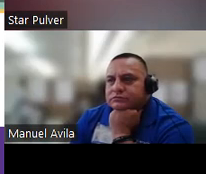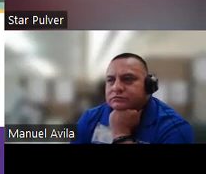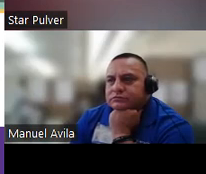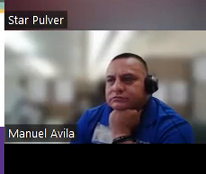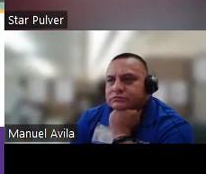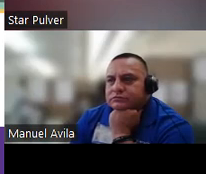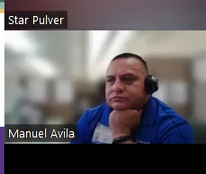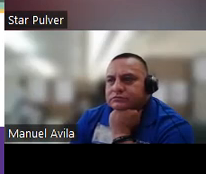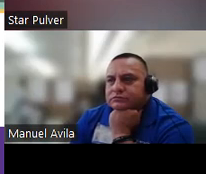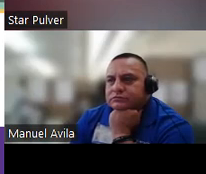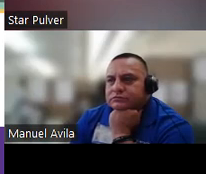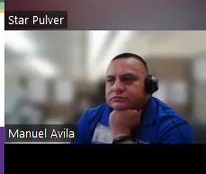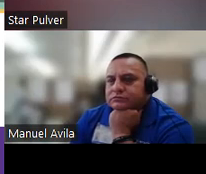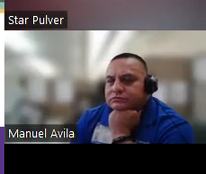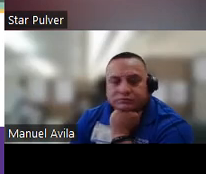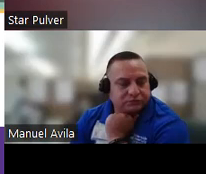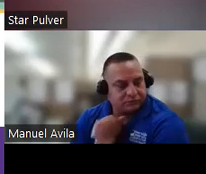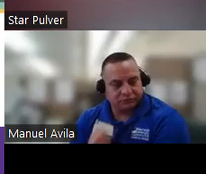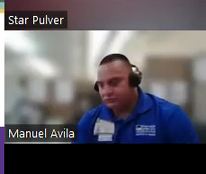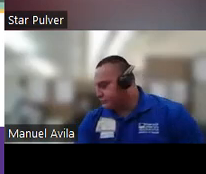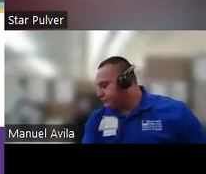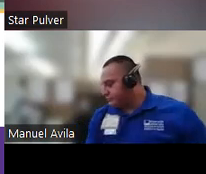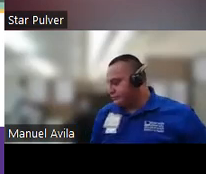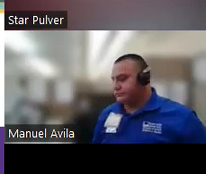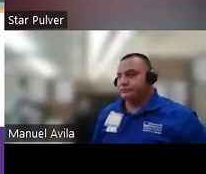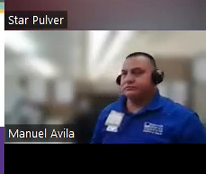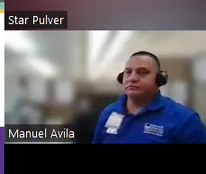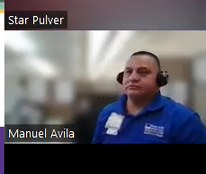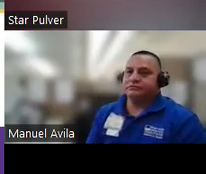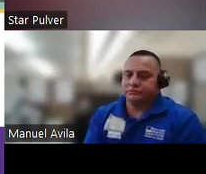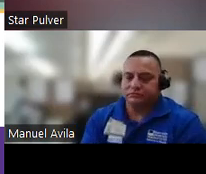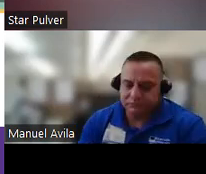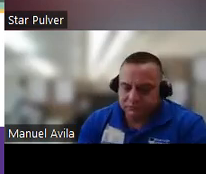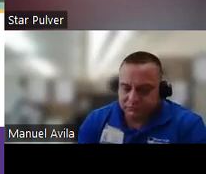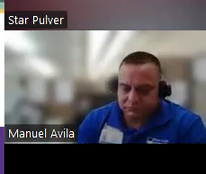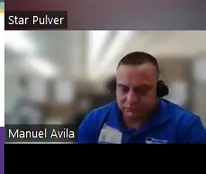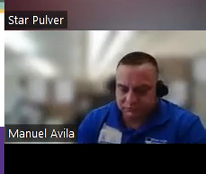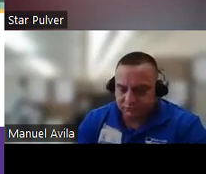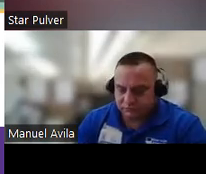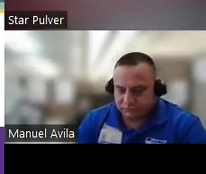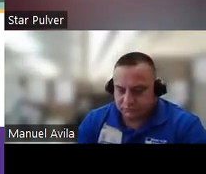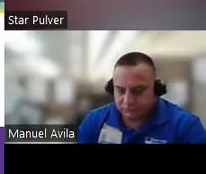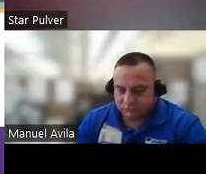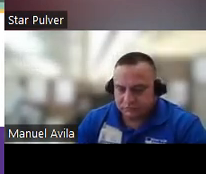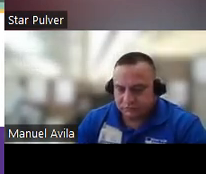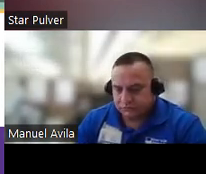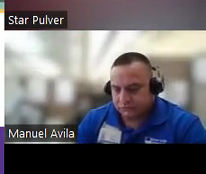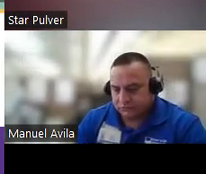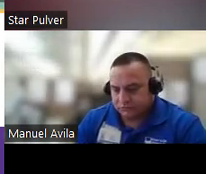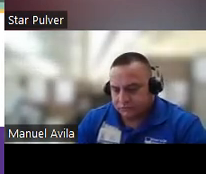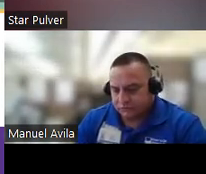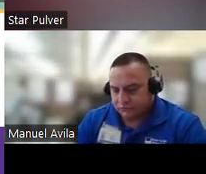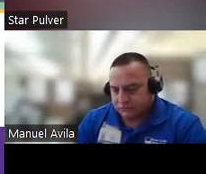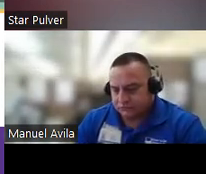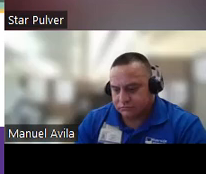you can also scan that QR code or go to rivcospc.org. That is our website that has the strategic plan.